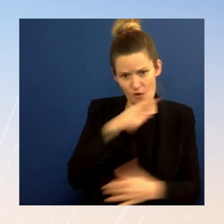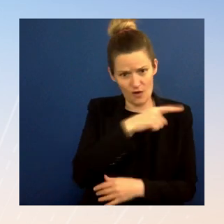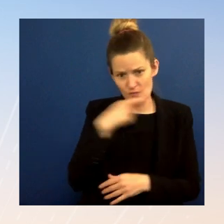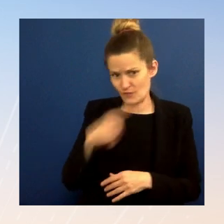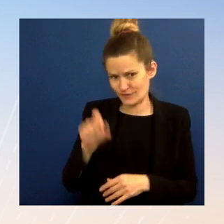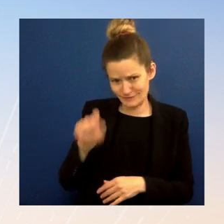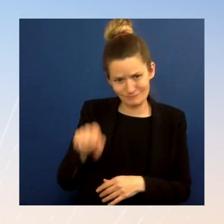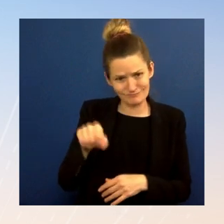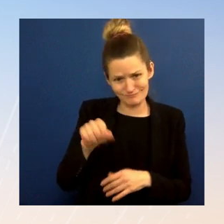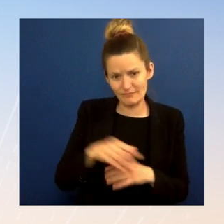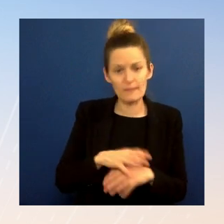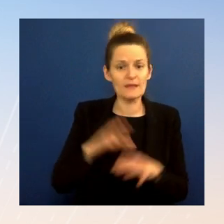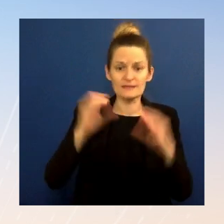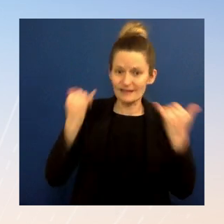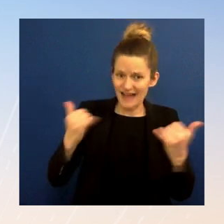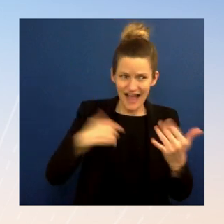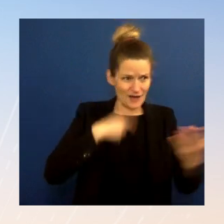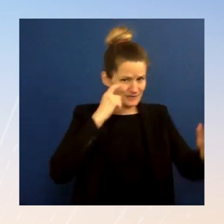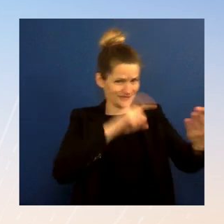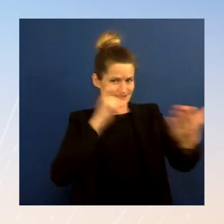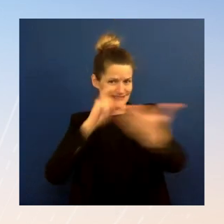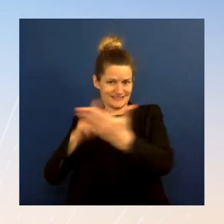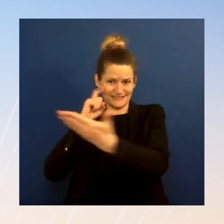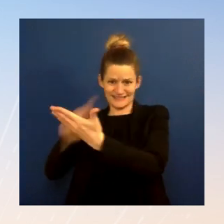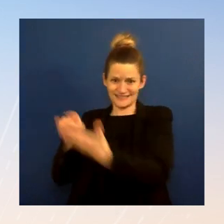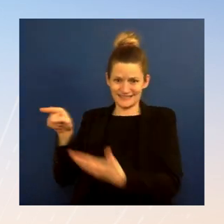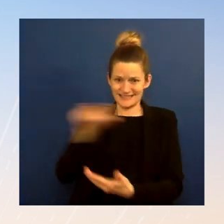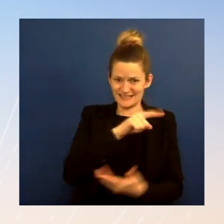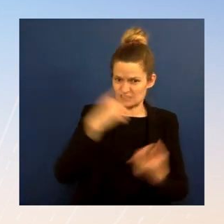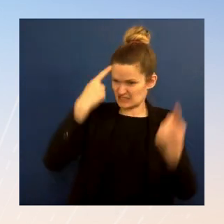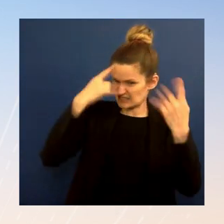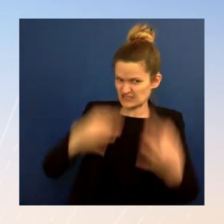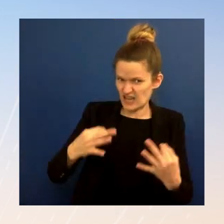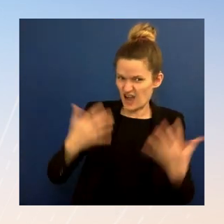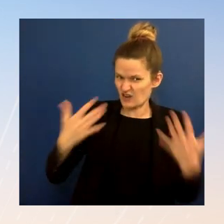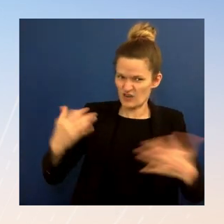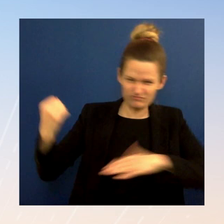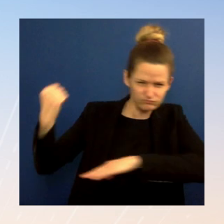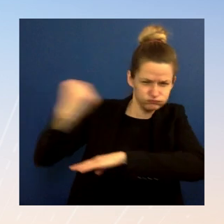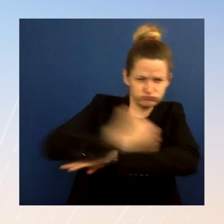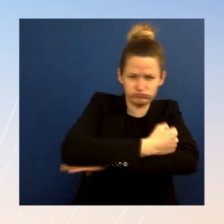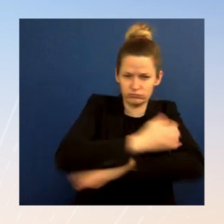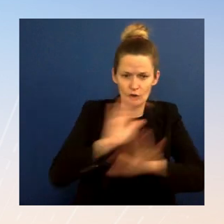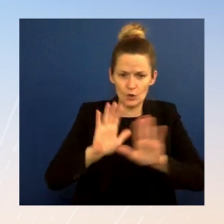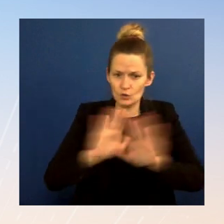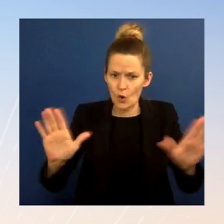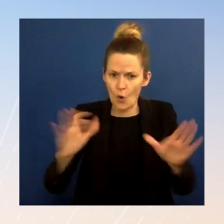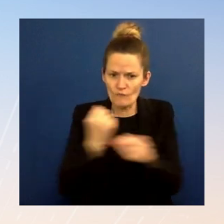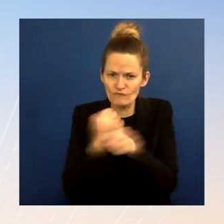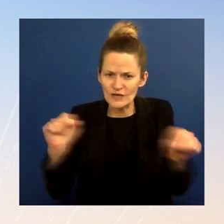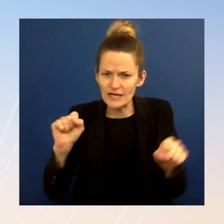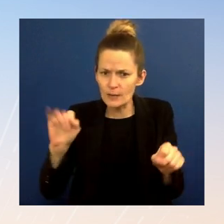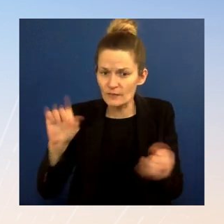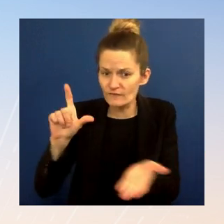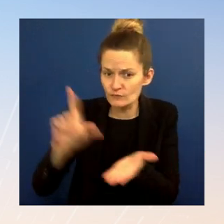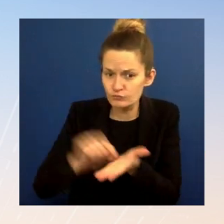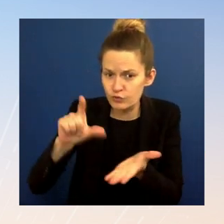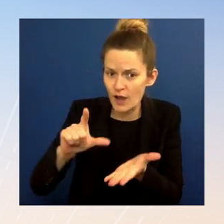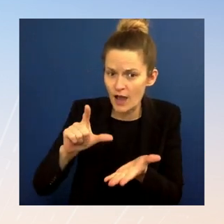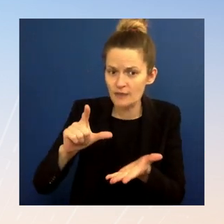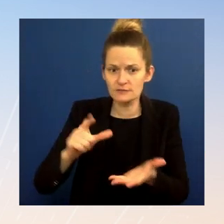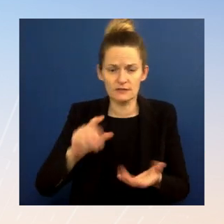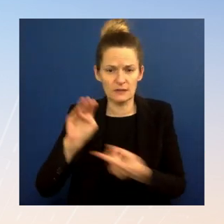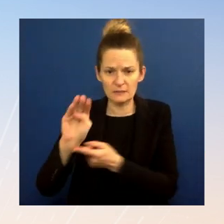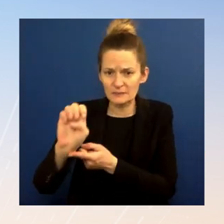media, on the freedom of protest, is actually quite consistent with what we've seen his approach to be over the course of the last several years. But I think